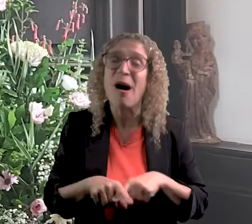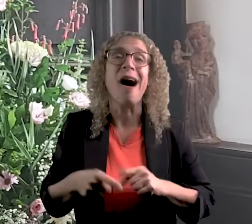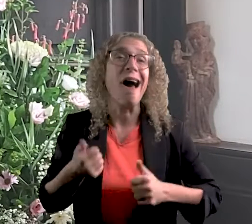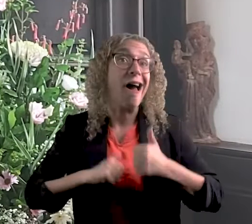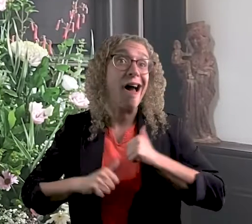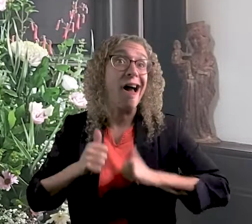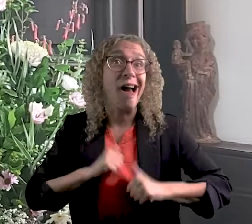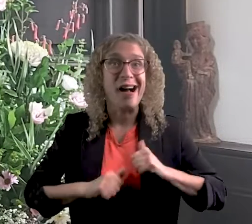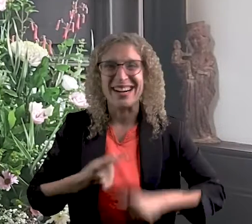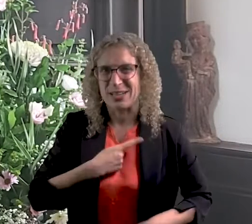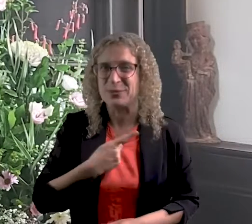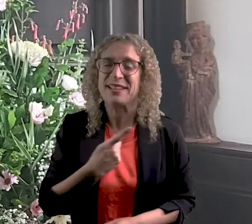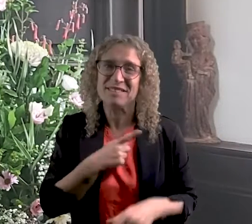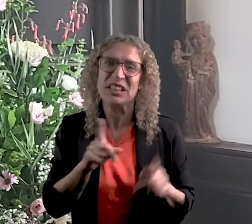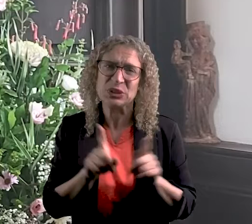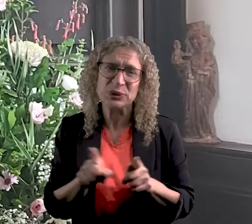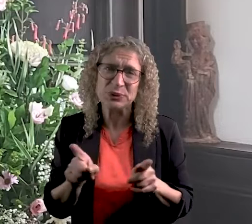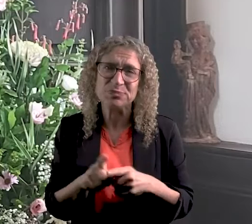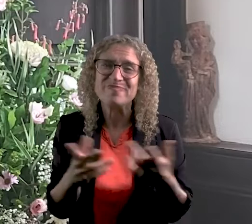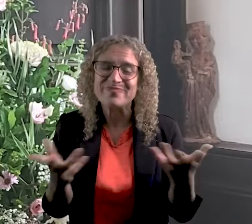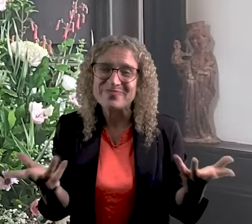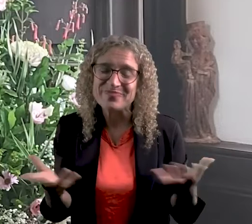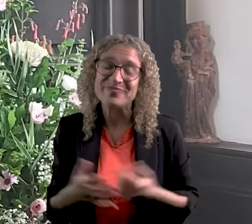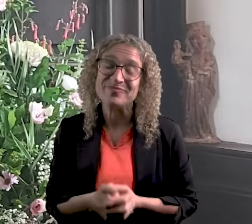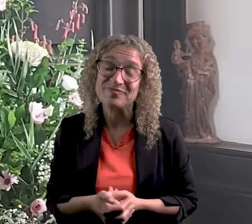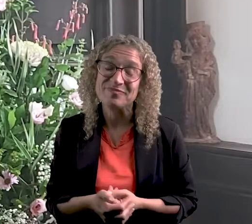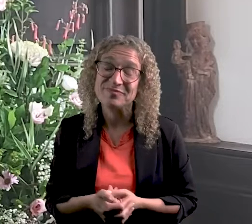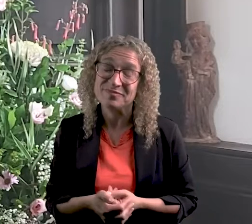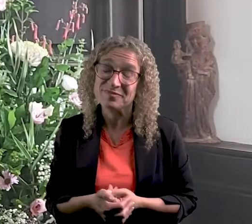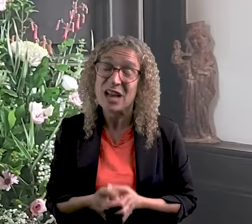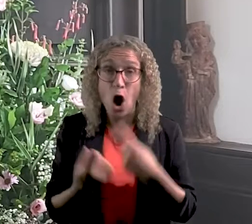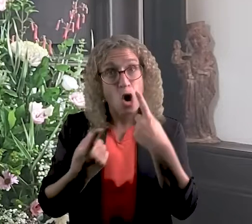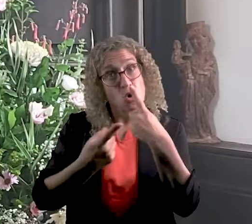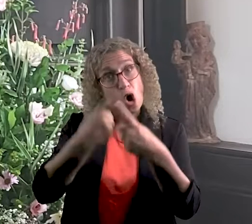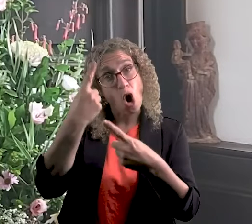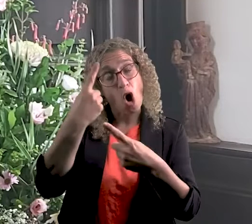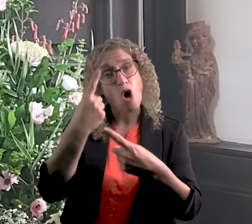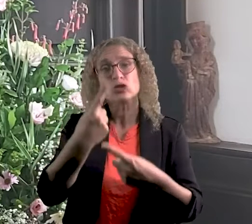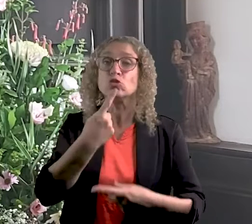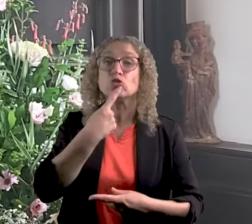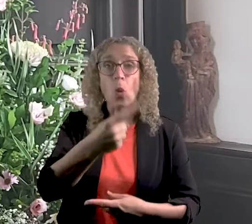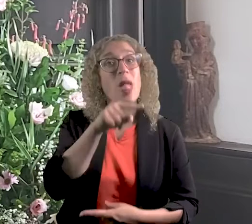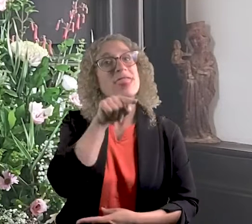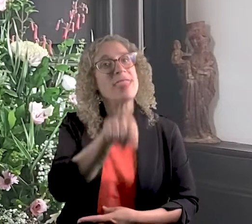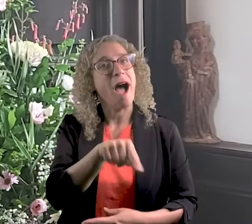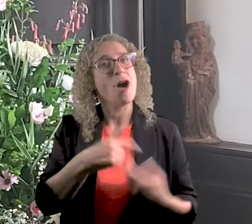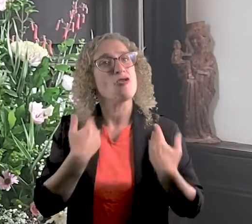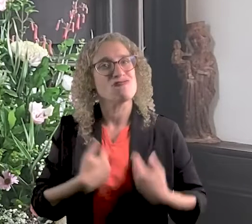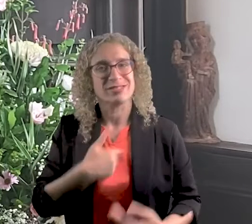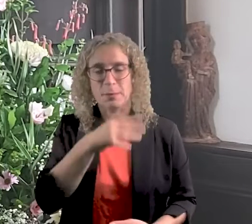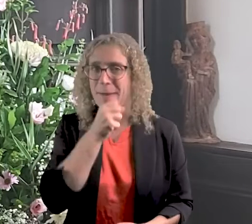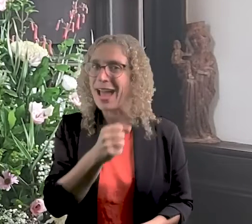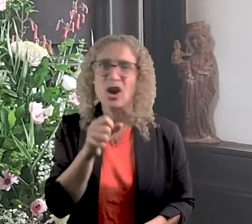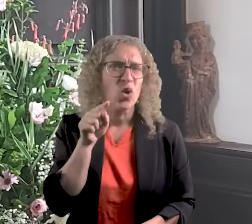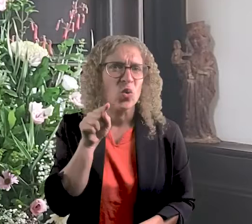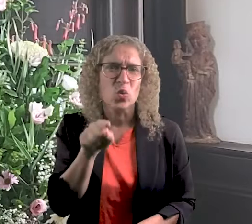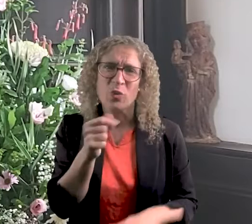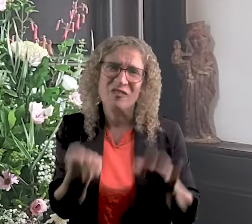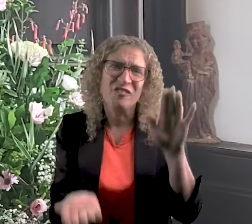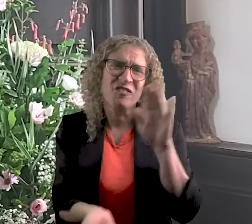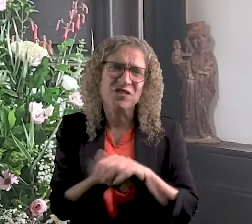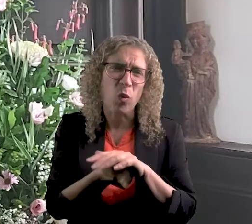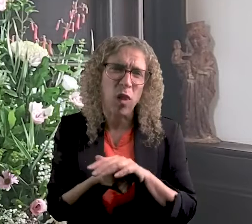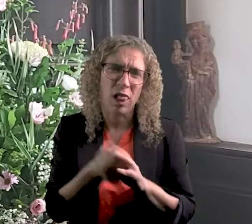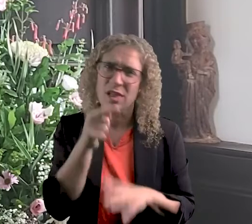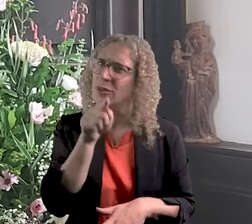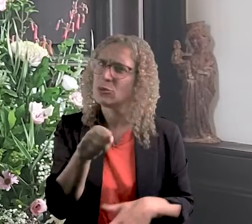destiny. But here's the punch. But God said to him, "You fool, this very